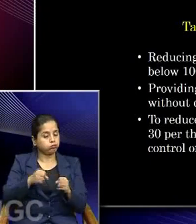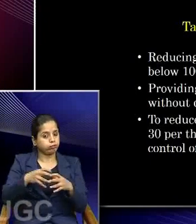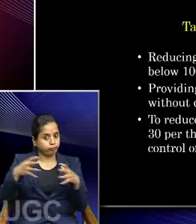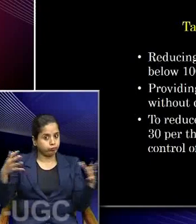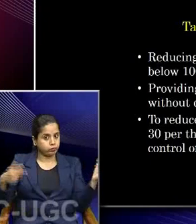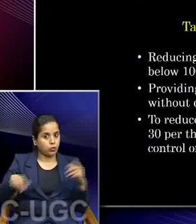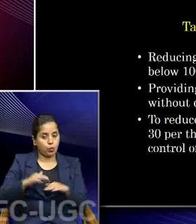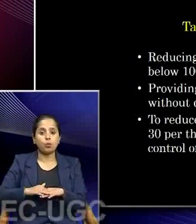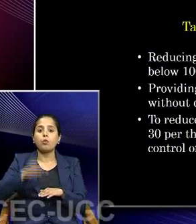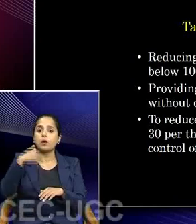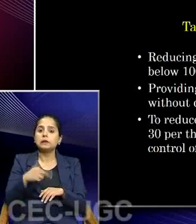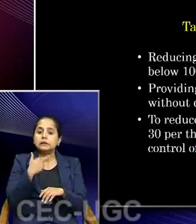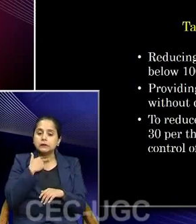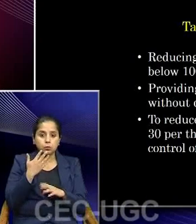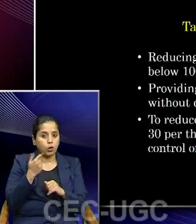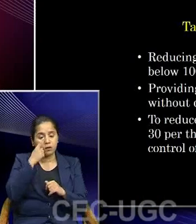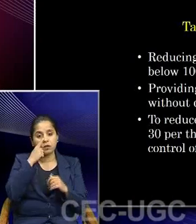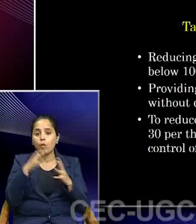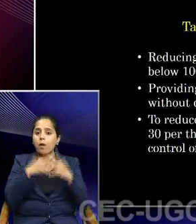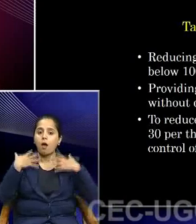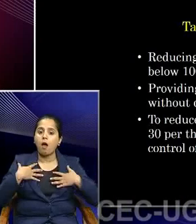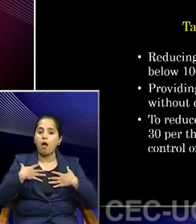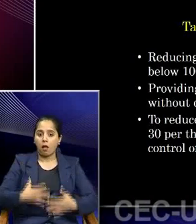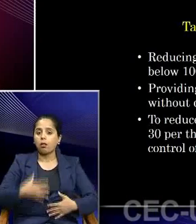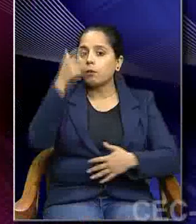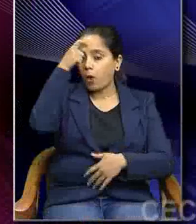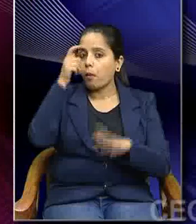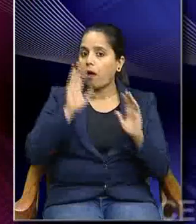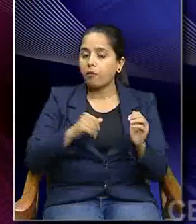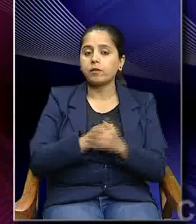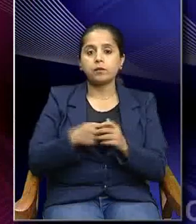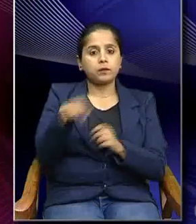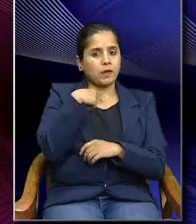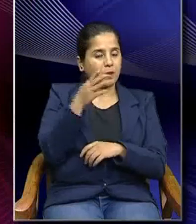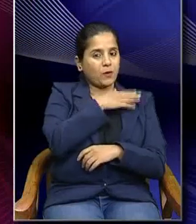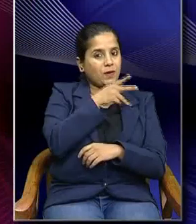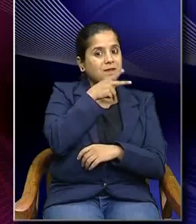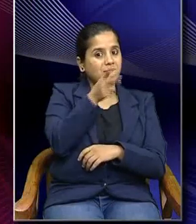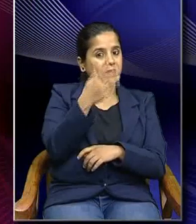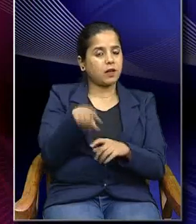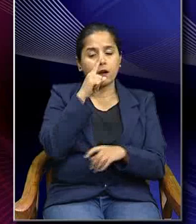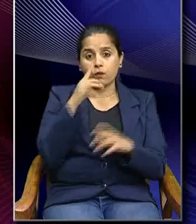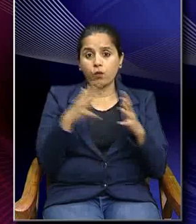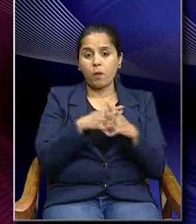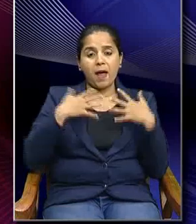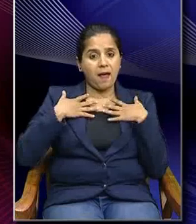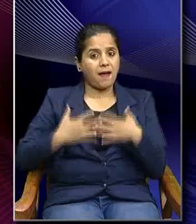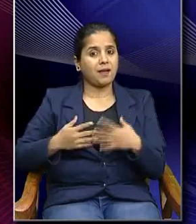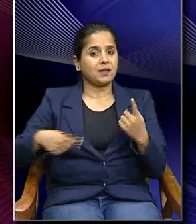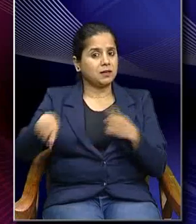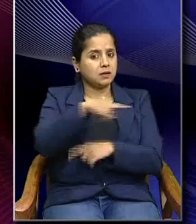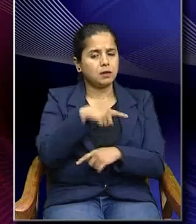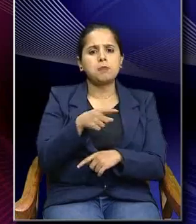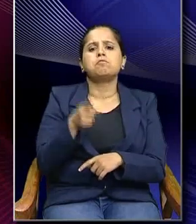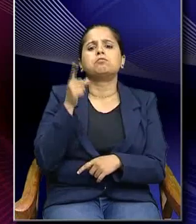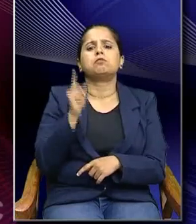the higher risk to the health of the women. And as I have already said, that women health has to be